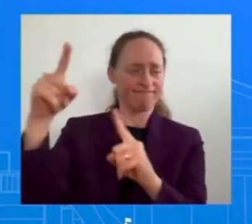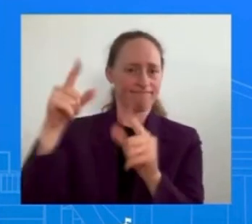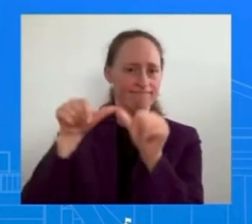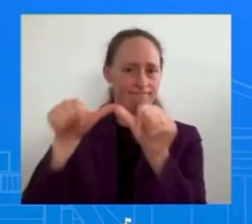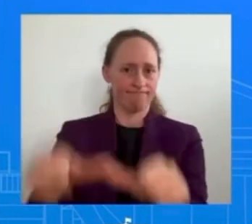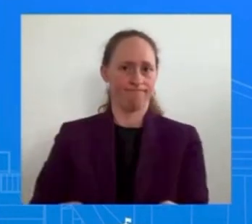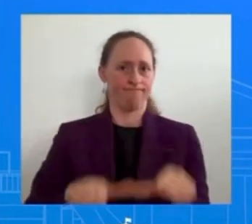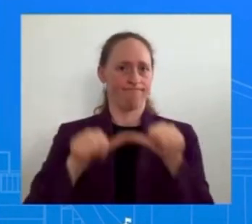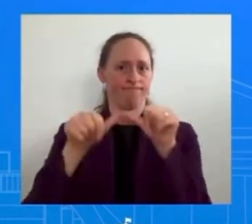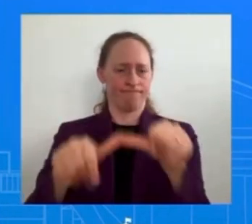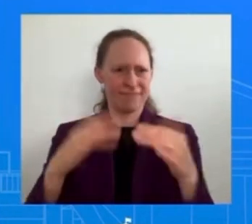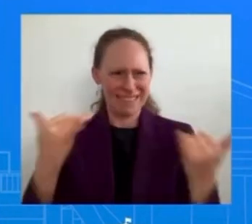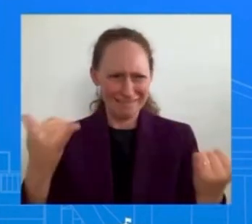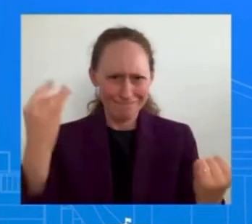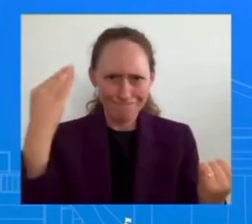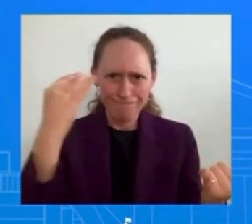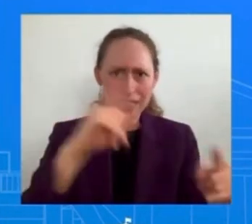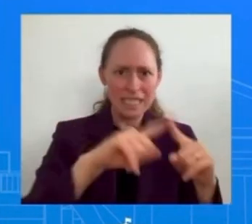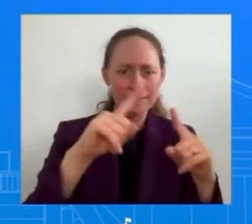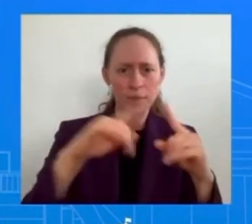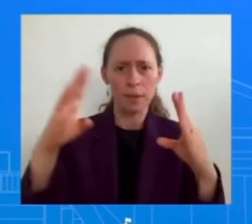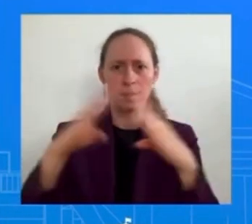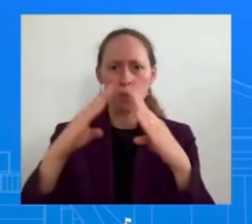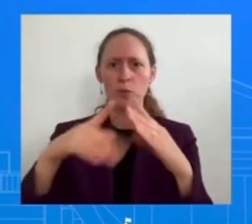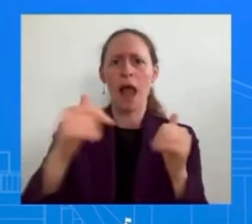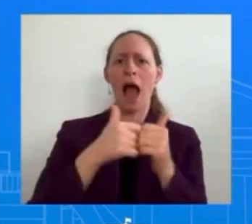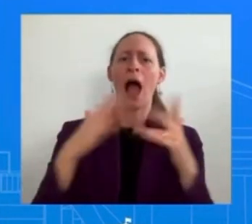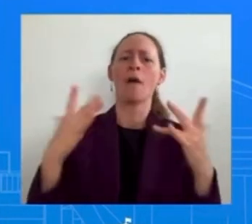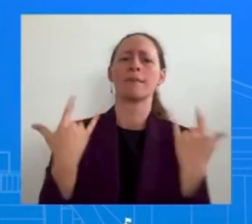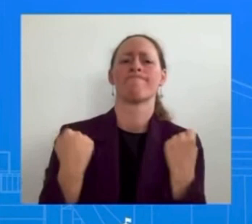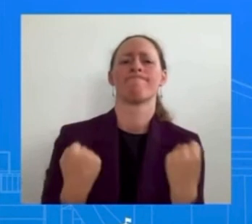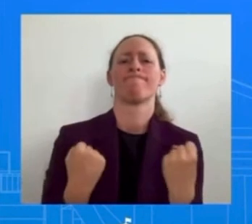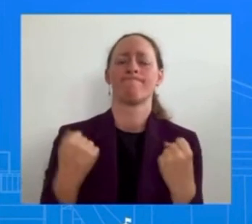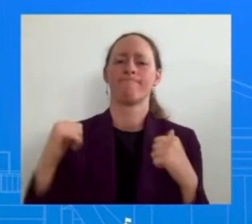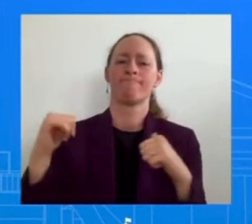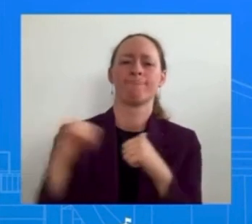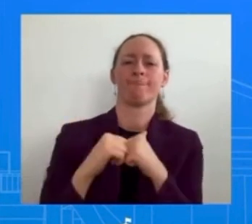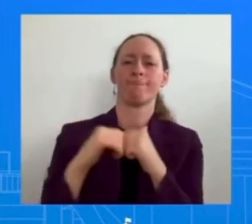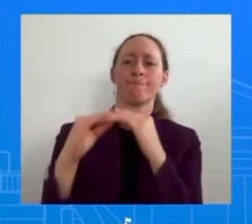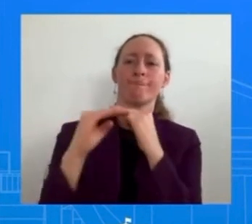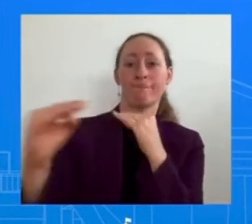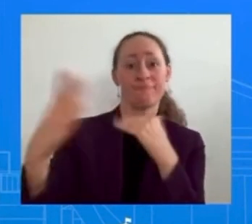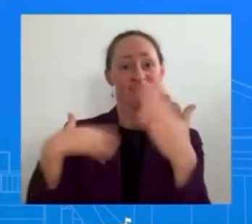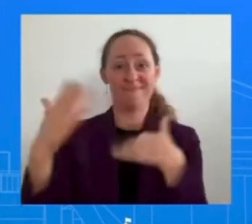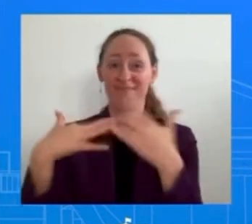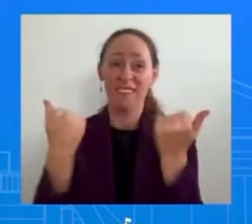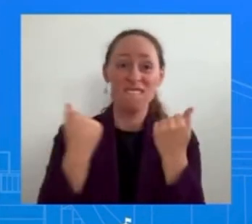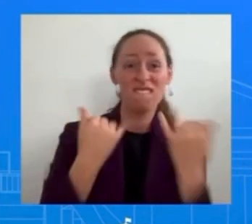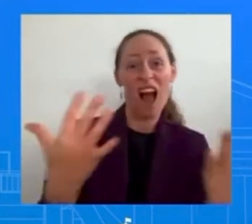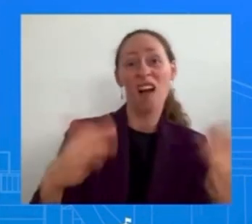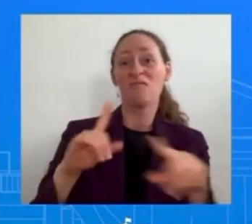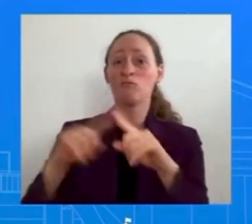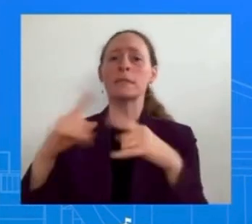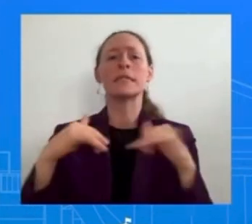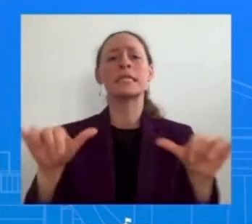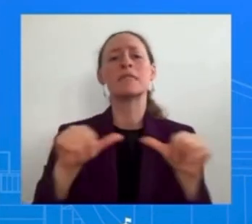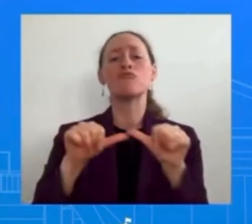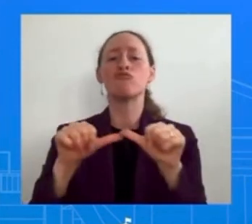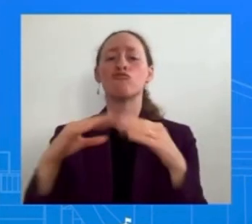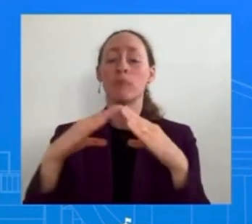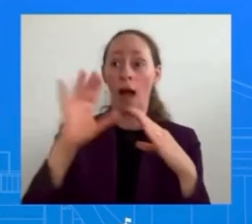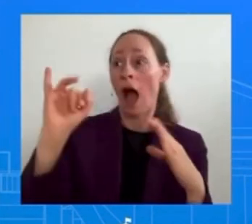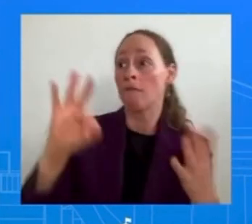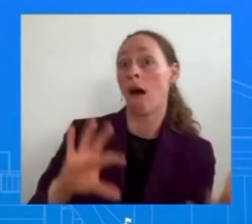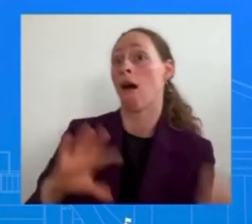or the other threats that we're going to face in the future, and we can reduce the impacts that these communities are going to see, but also help individuals